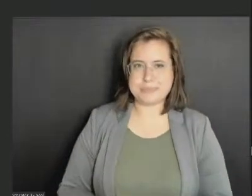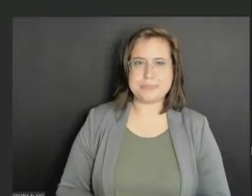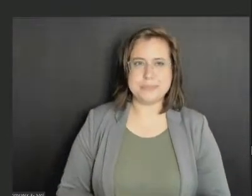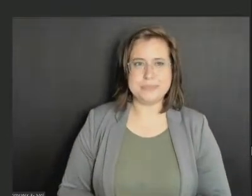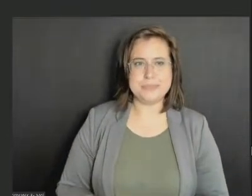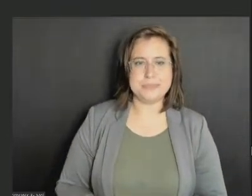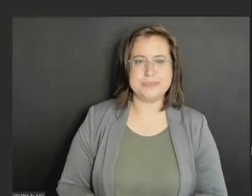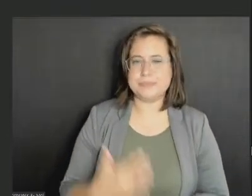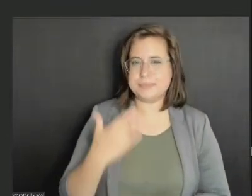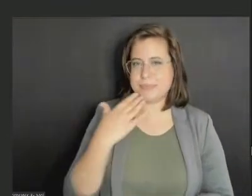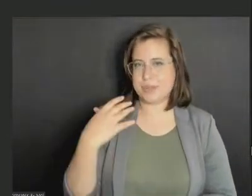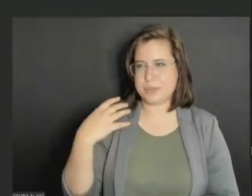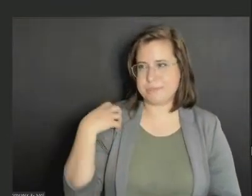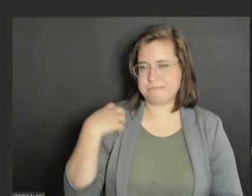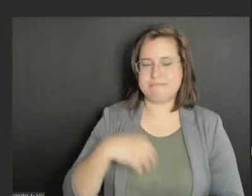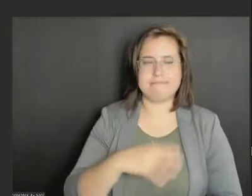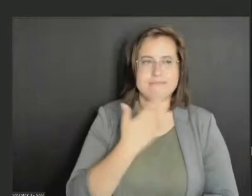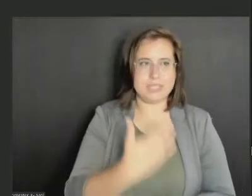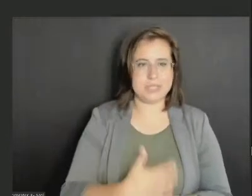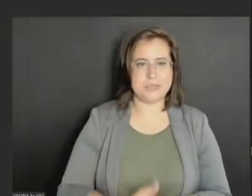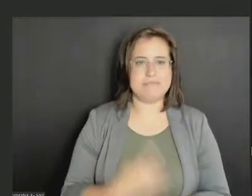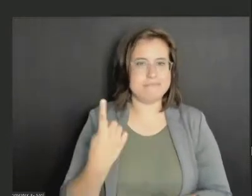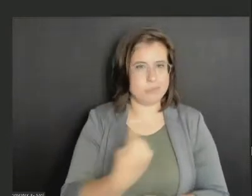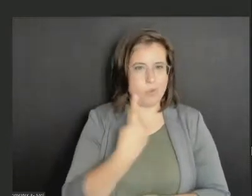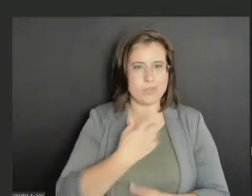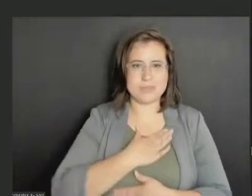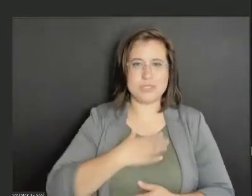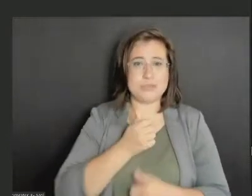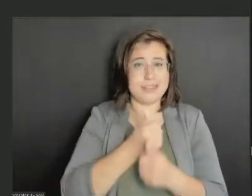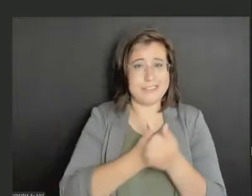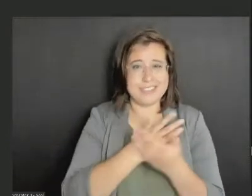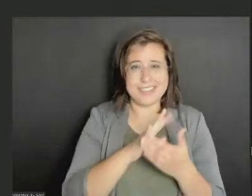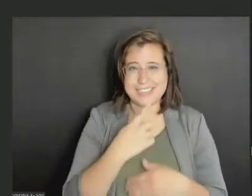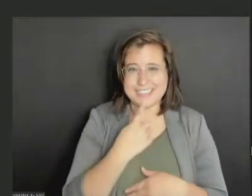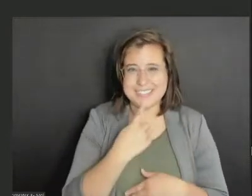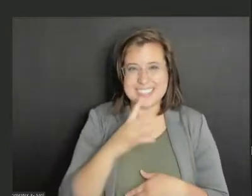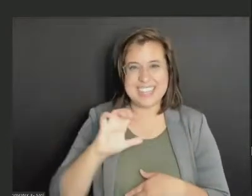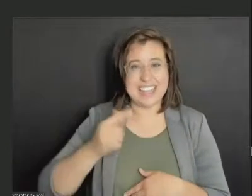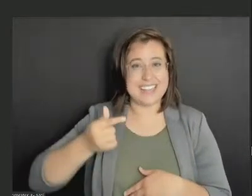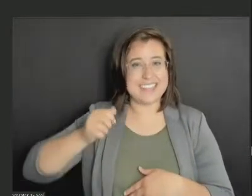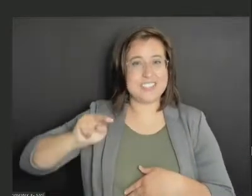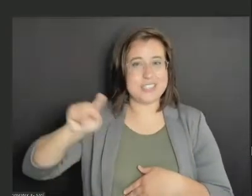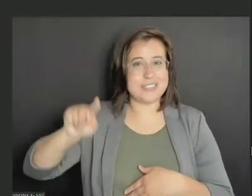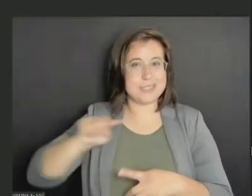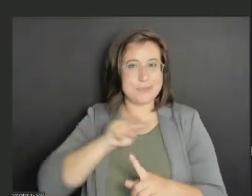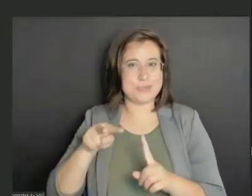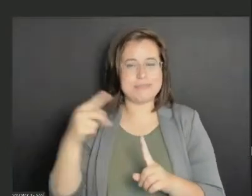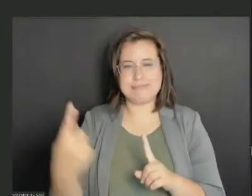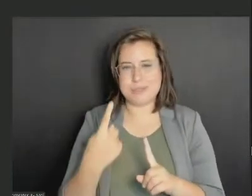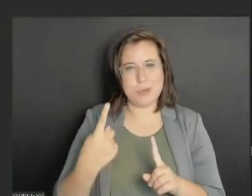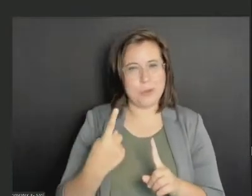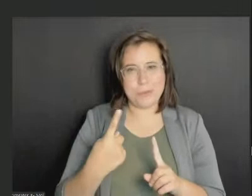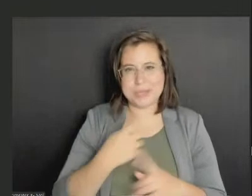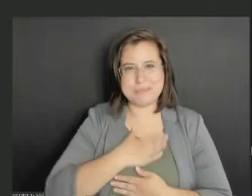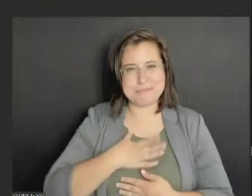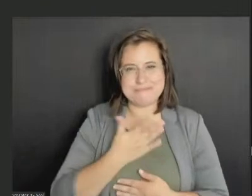Thank you, Mr. Toronto. Always appreciate everything you say and bringing that Gen Z perspective every time. Thank